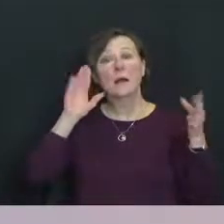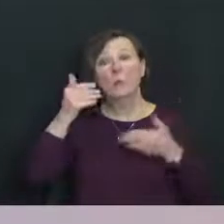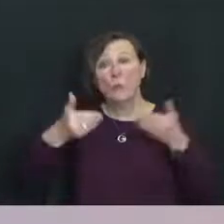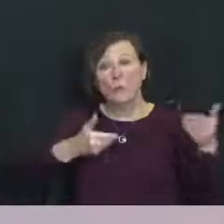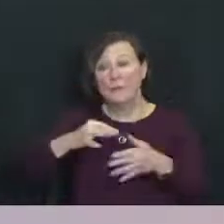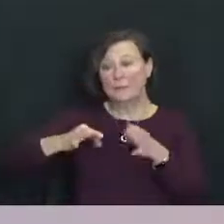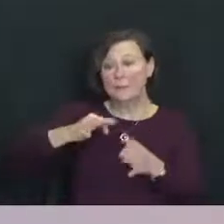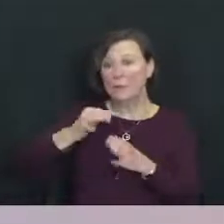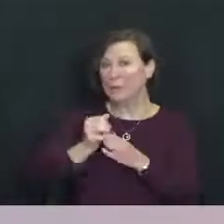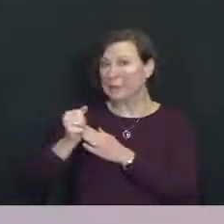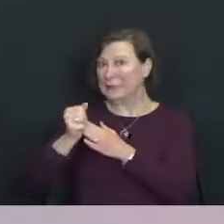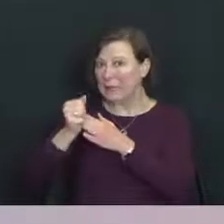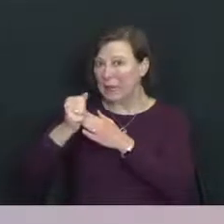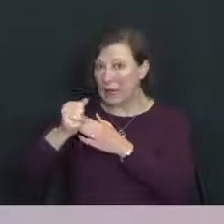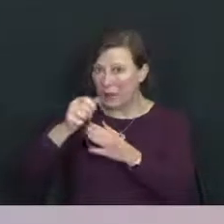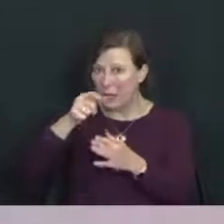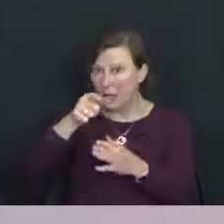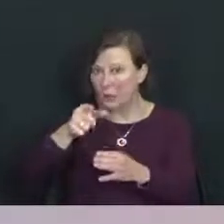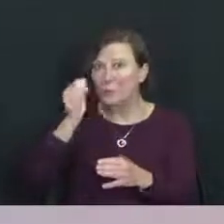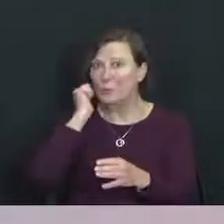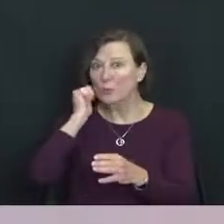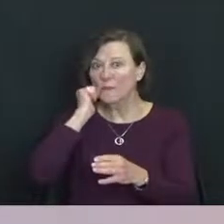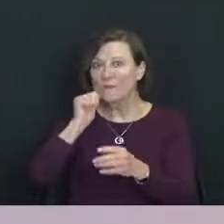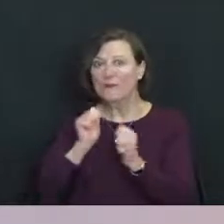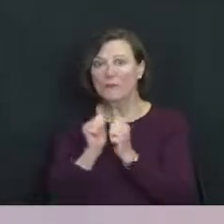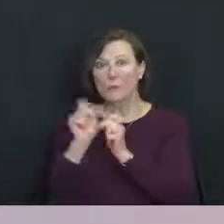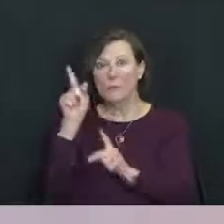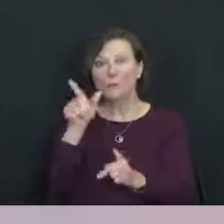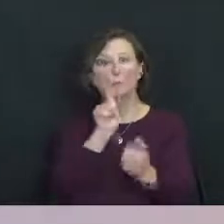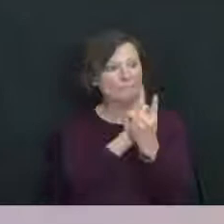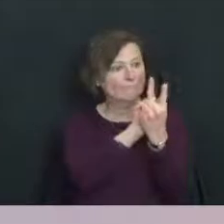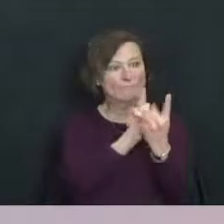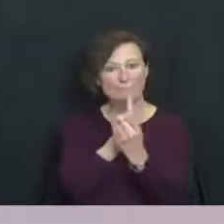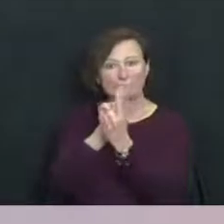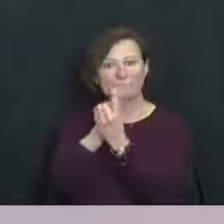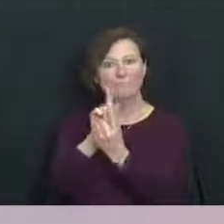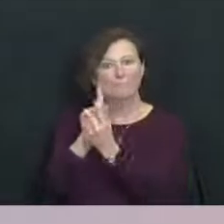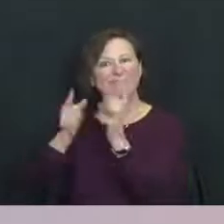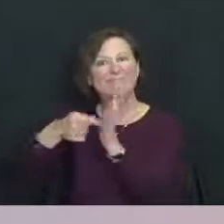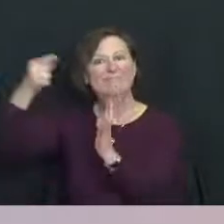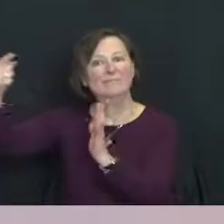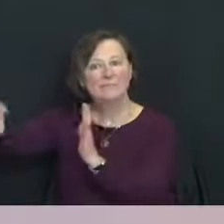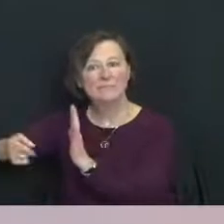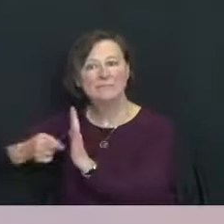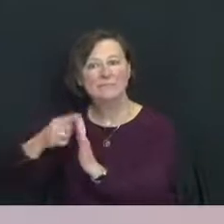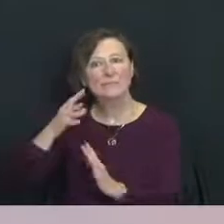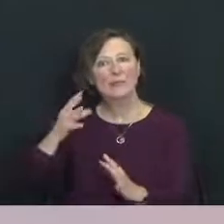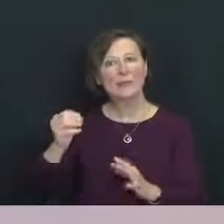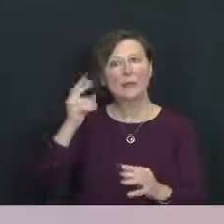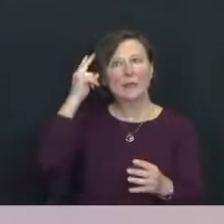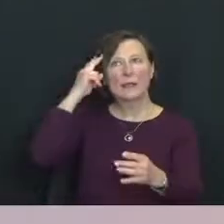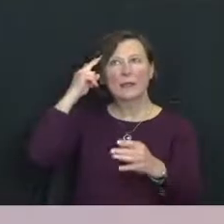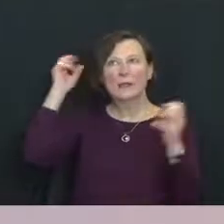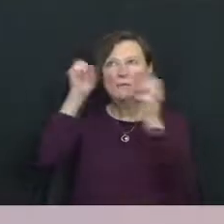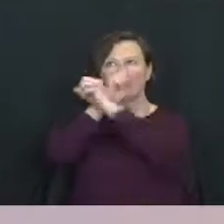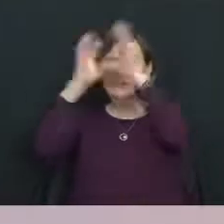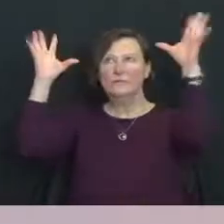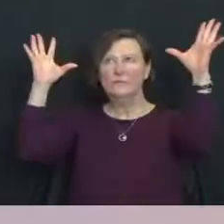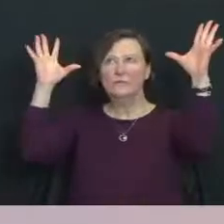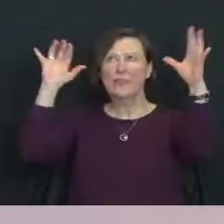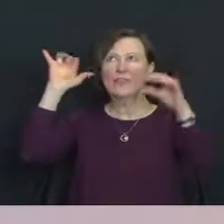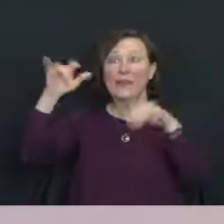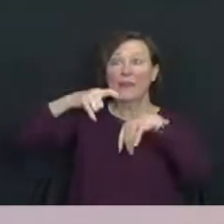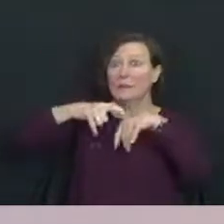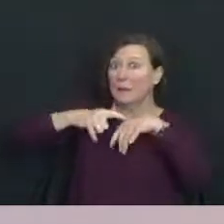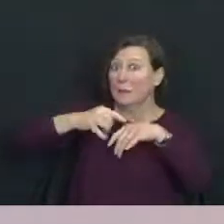daily interactions with those you do encounter. And let's envision that time, perhaps in the next